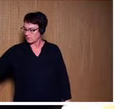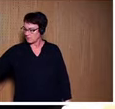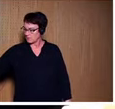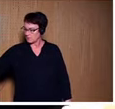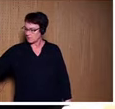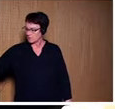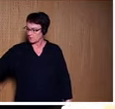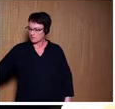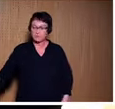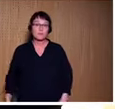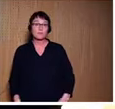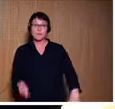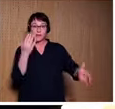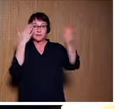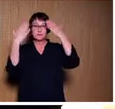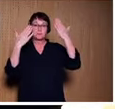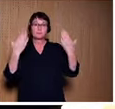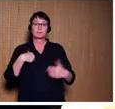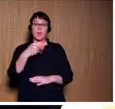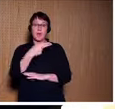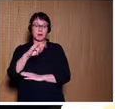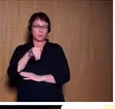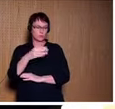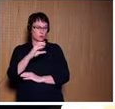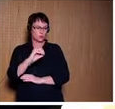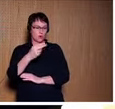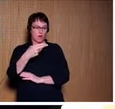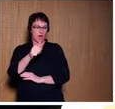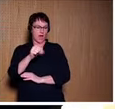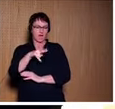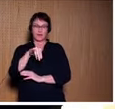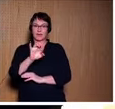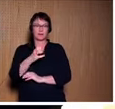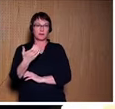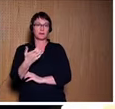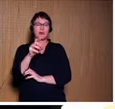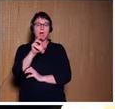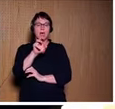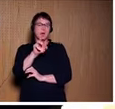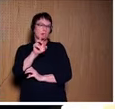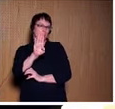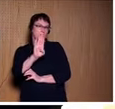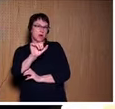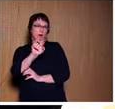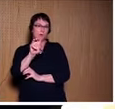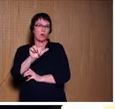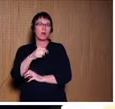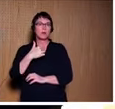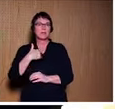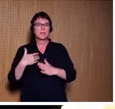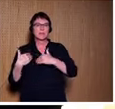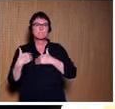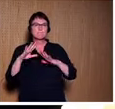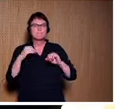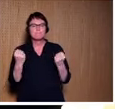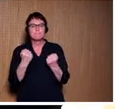afternoon. My name is Joanne Bewa. I'm a medical doctor and women's health researcher. I also advise leaders